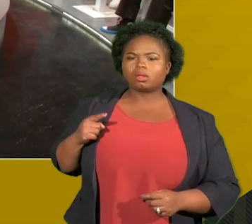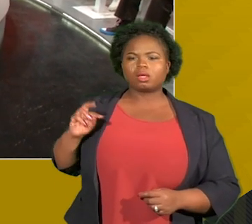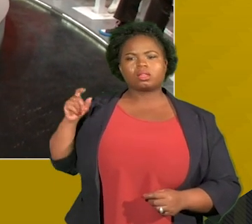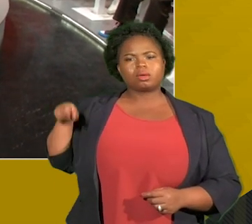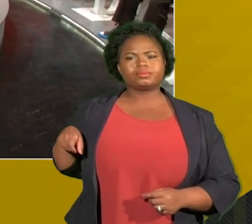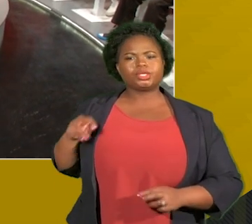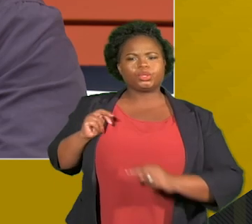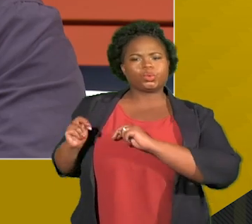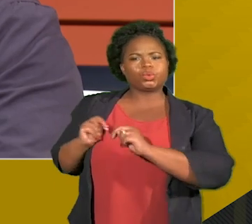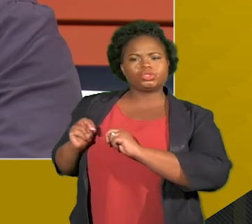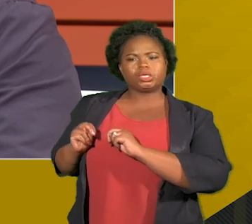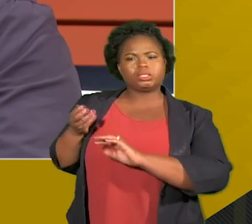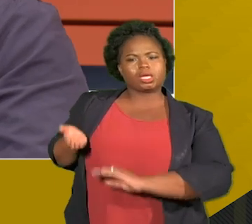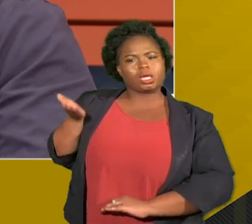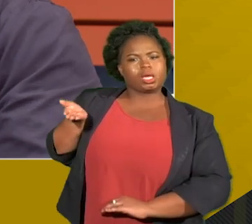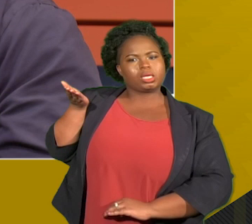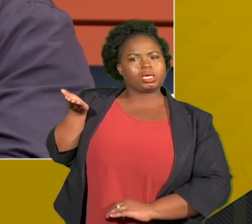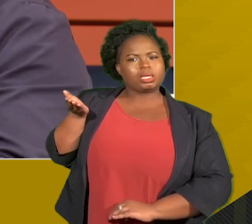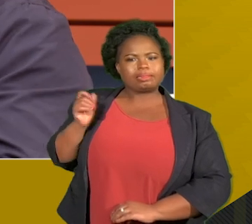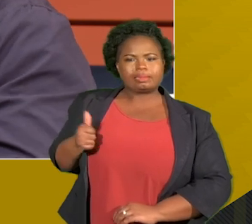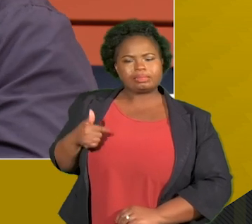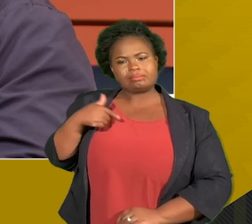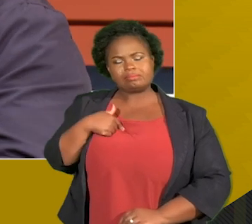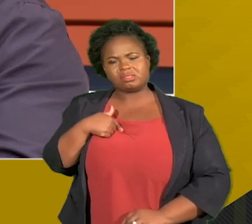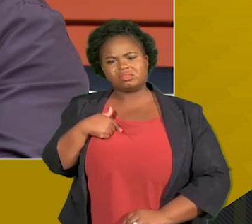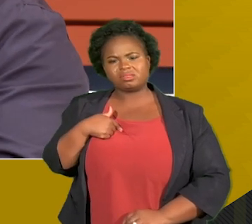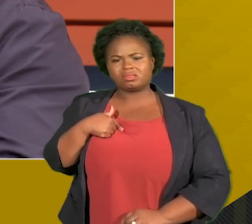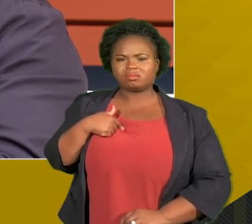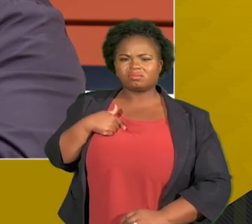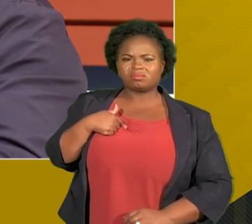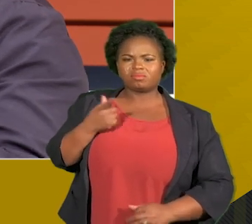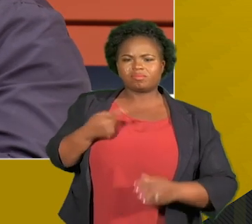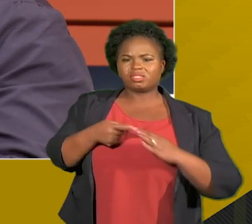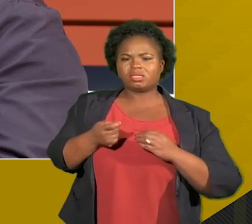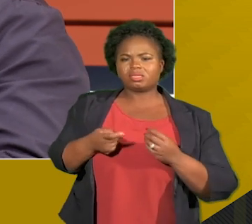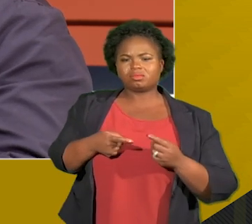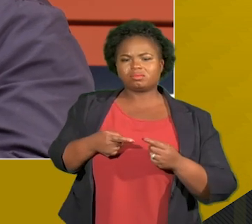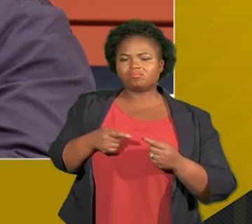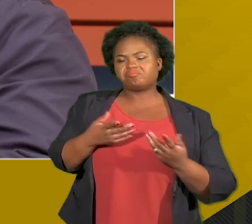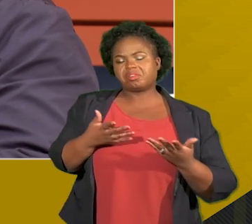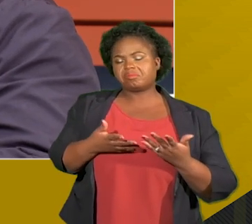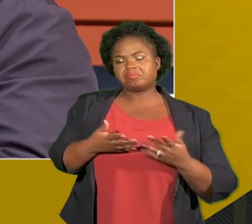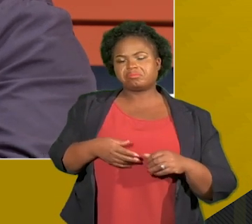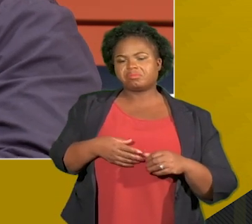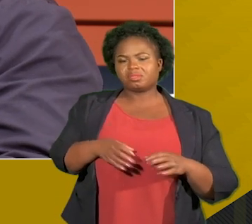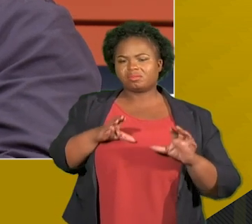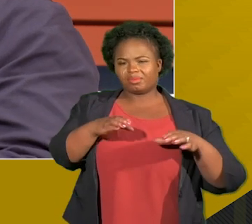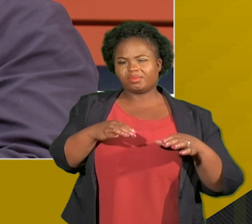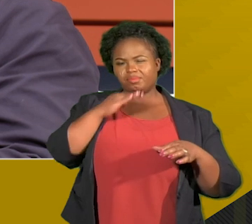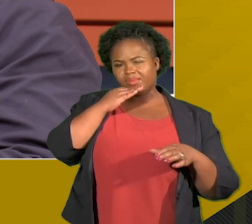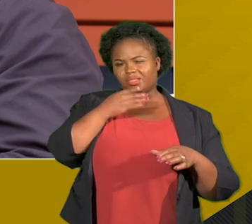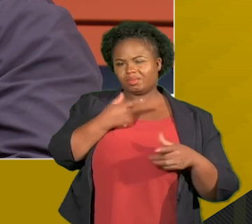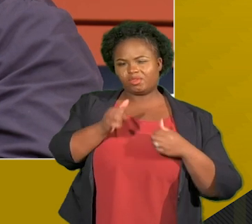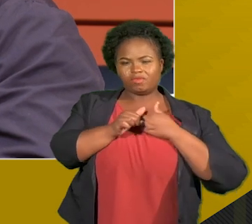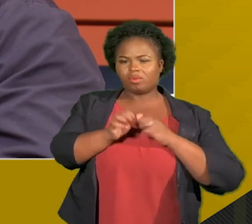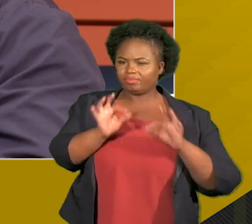then negotiates my price, and I'm more or less selling a work that belongs to a particular series, then that becomes